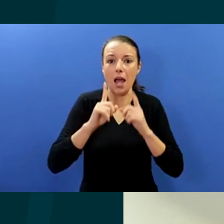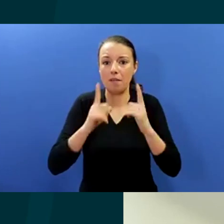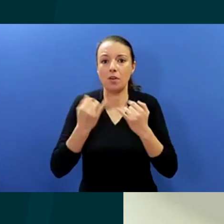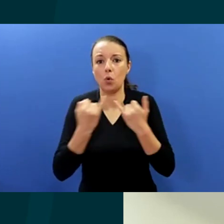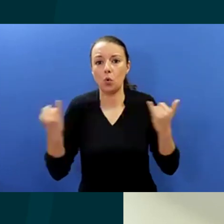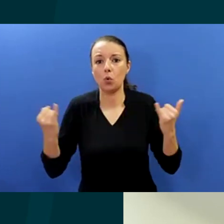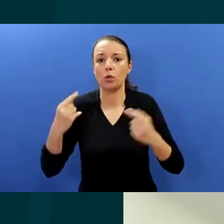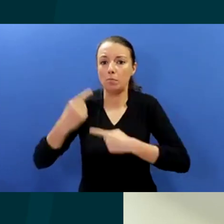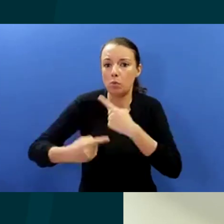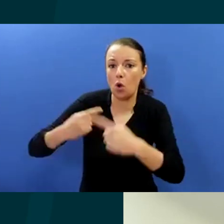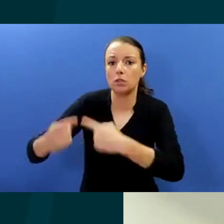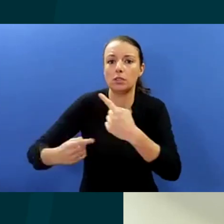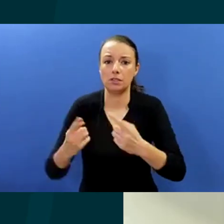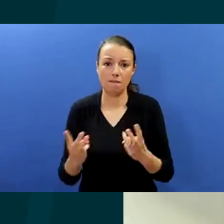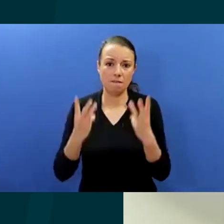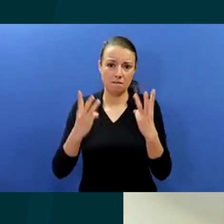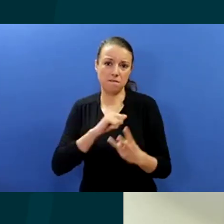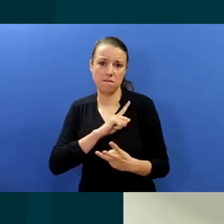mediation, moderation, and etc.